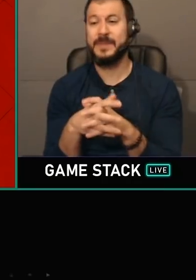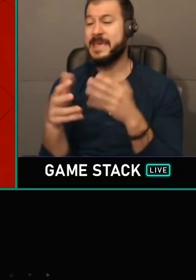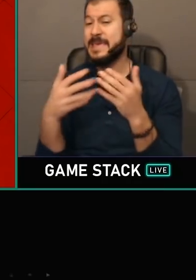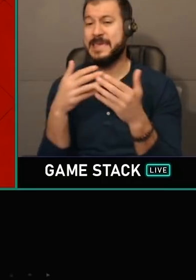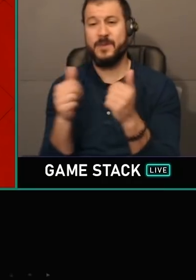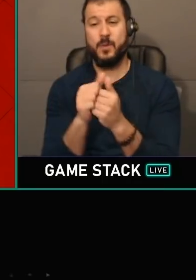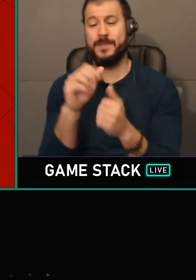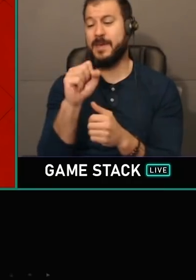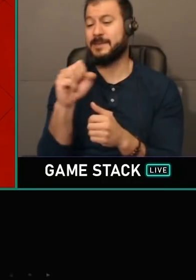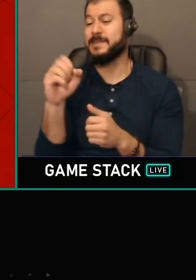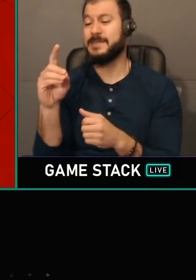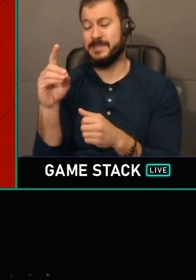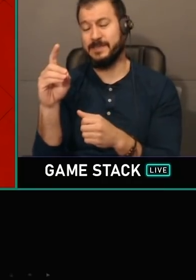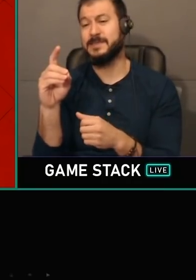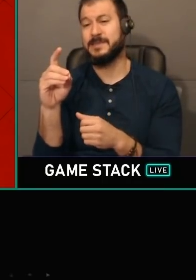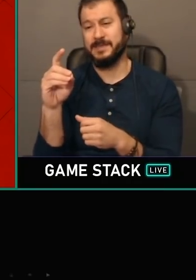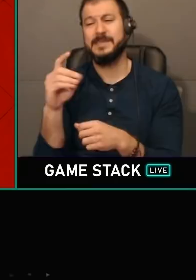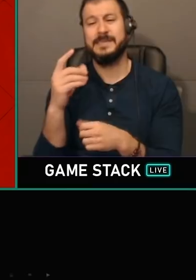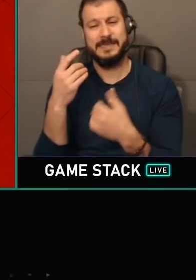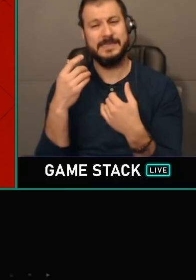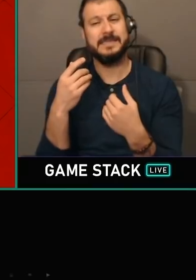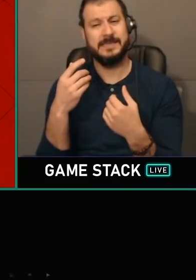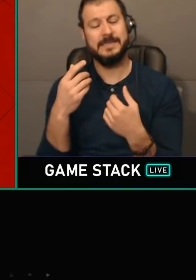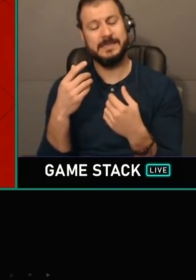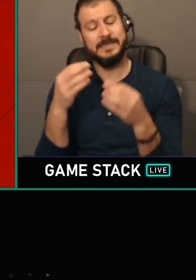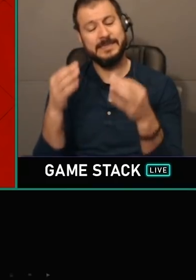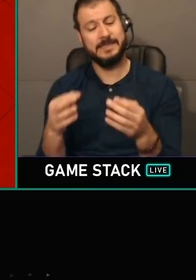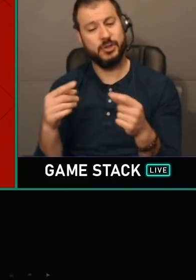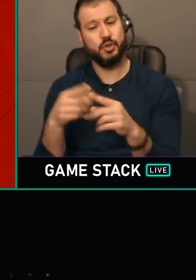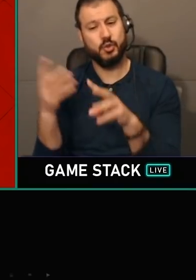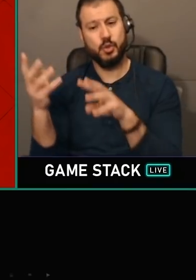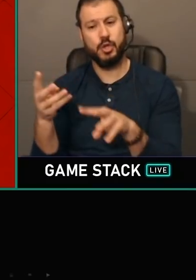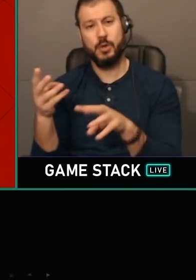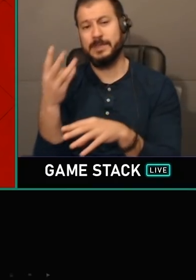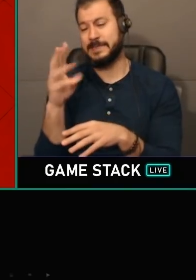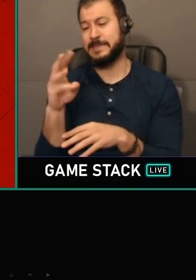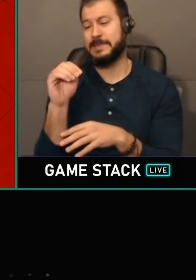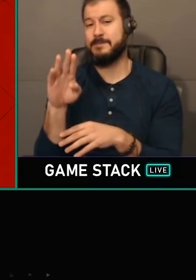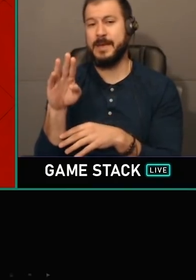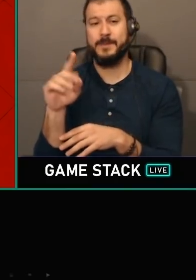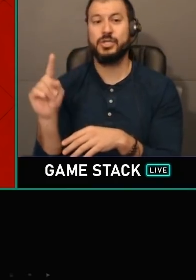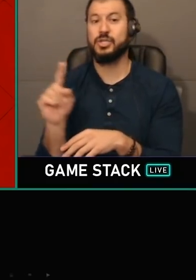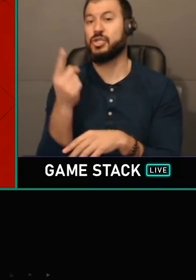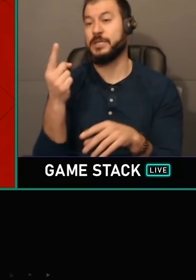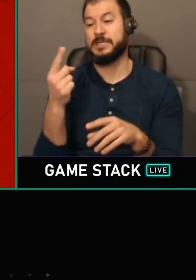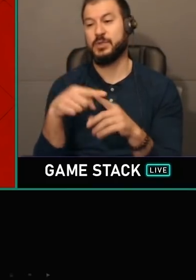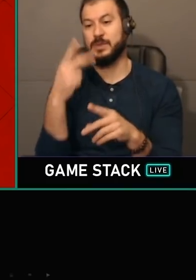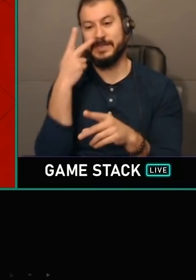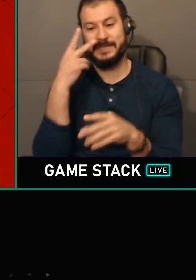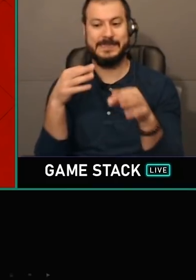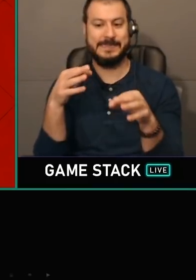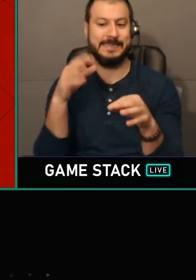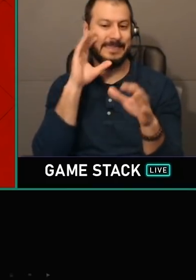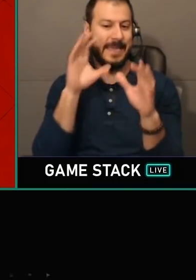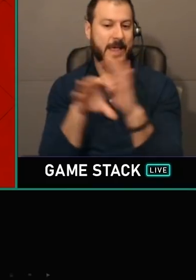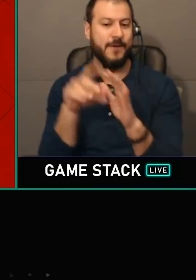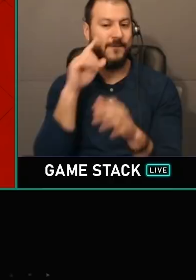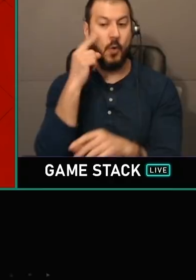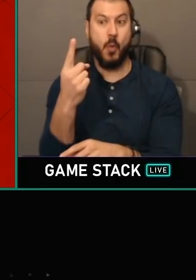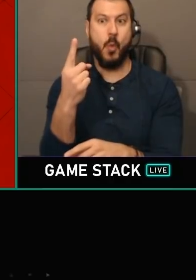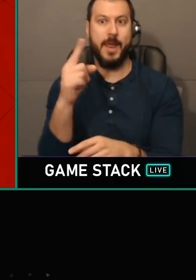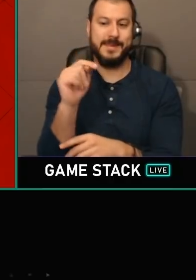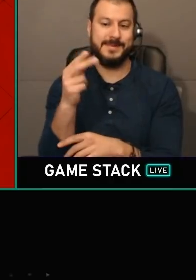solid-state drive, it is a consequential decision to load 16 megabytes just to see detail for one texture on